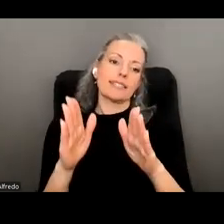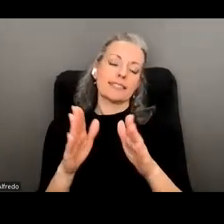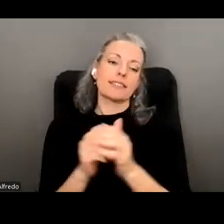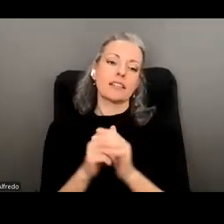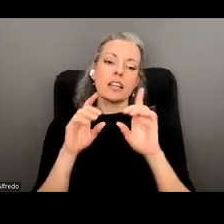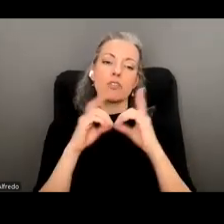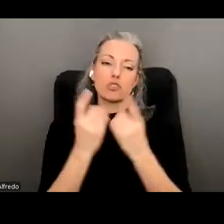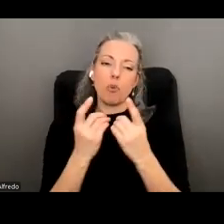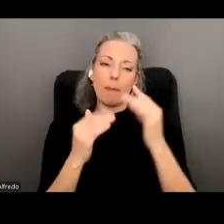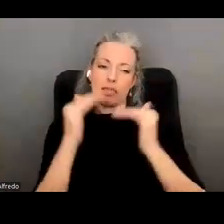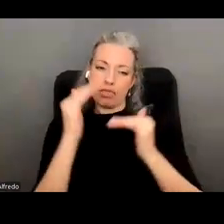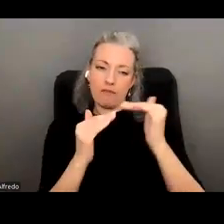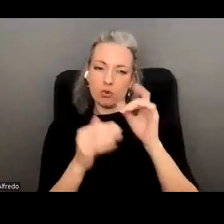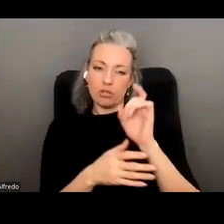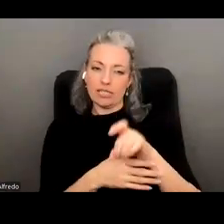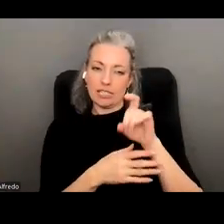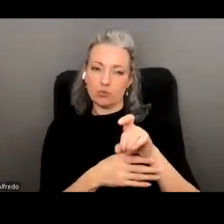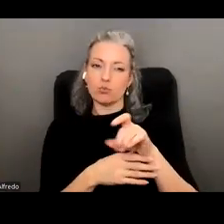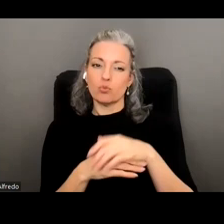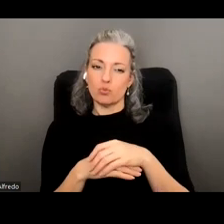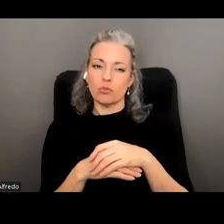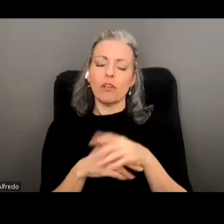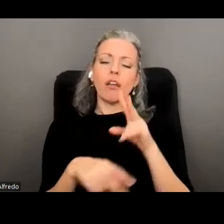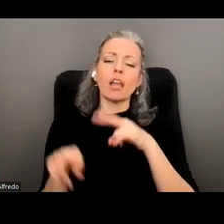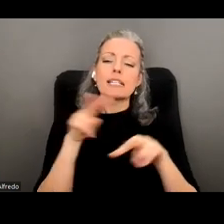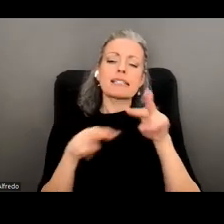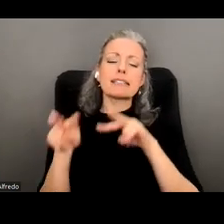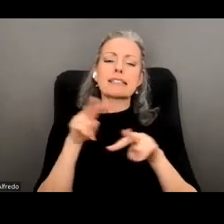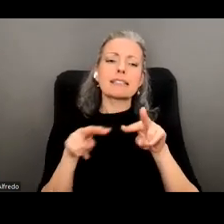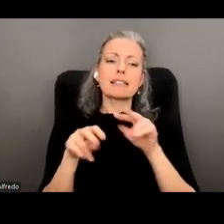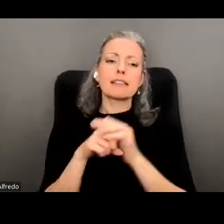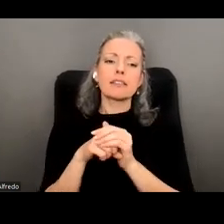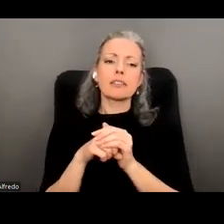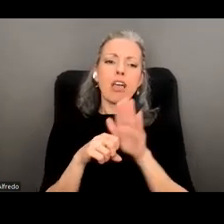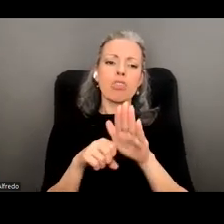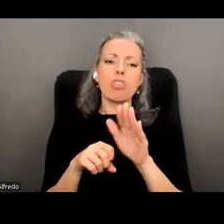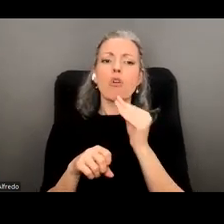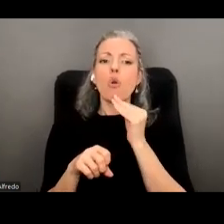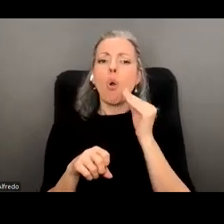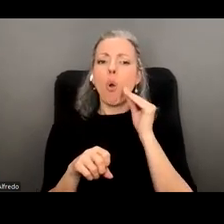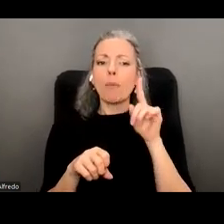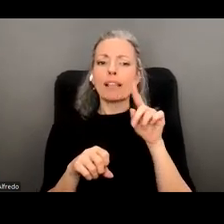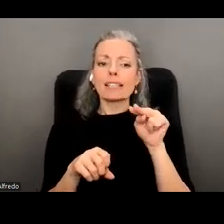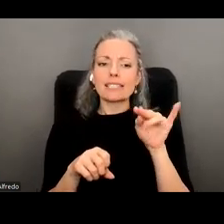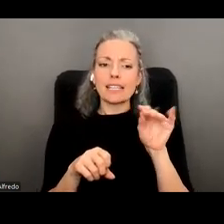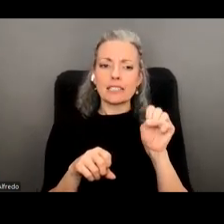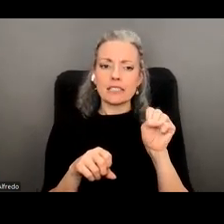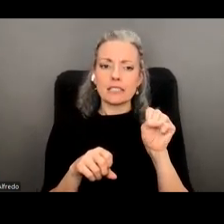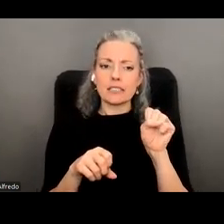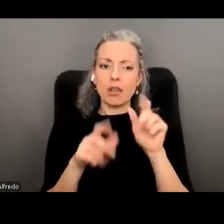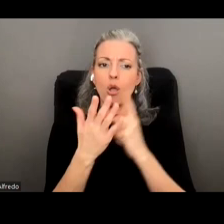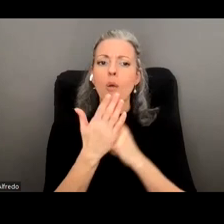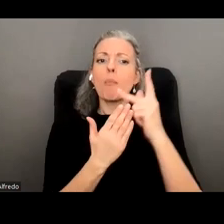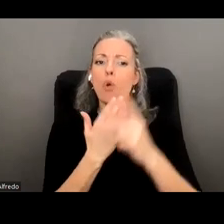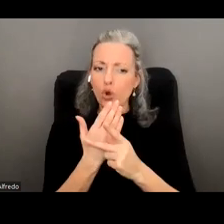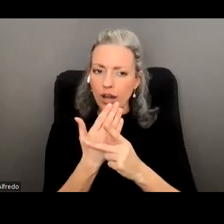department level, there's a need to be able to assess and evaluate their homelessness and safety net programs, the